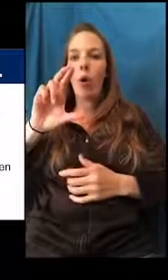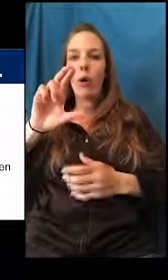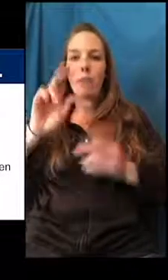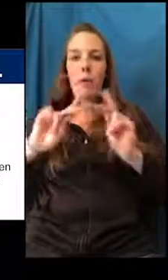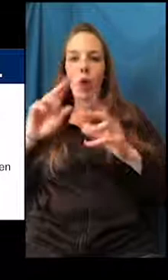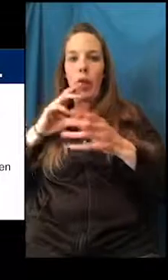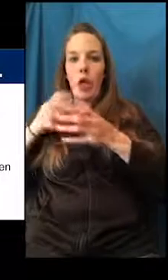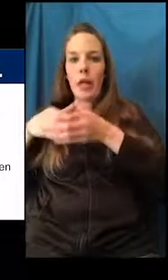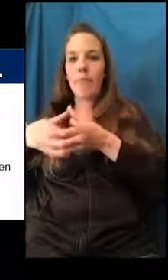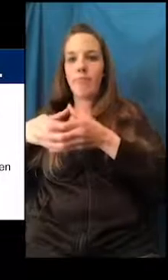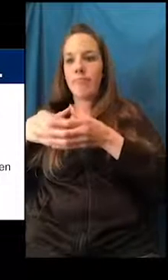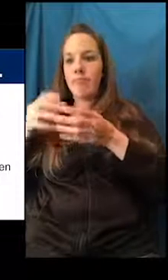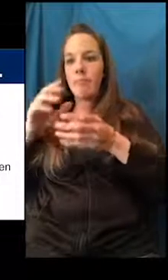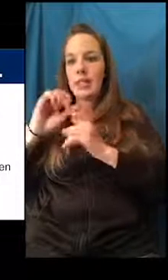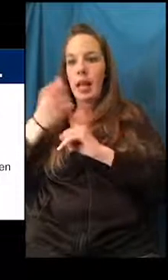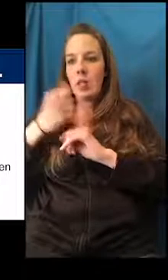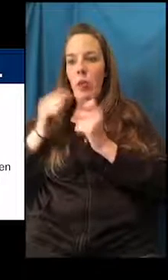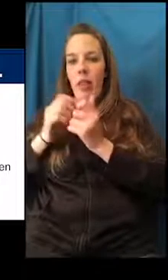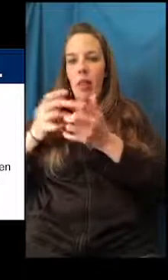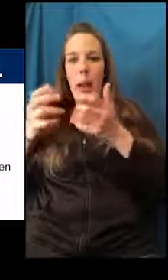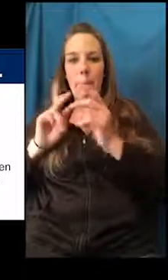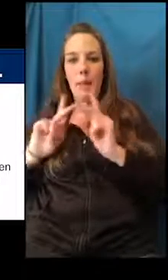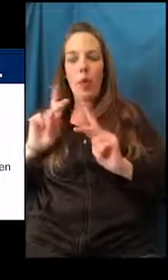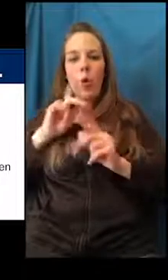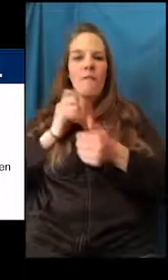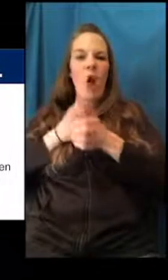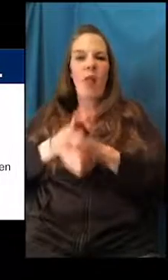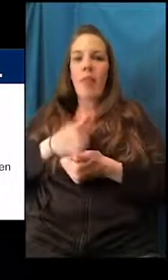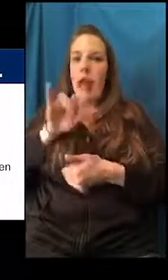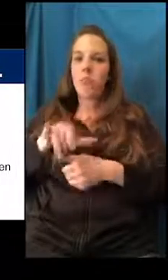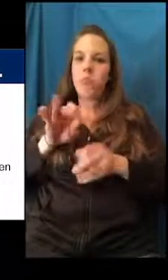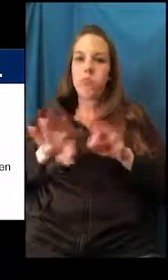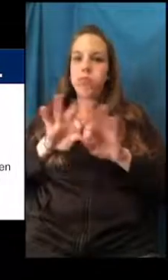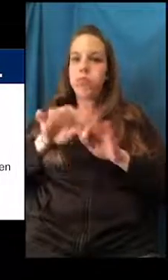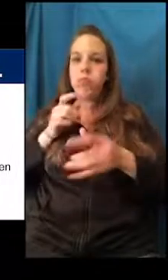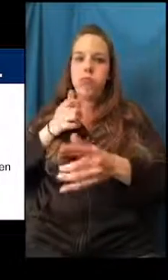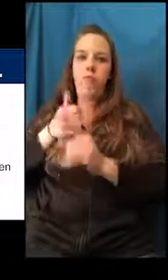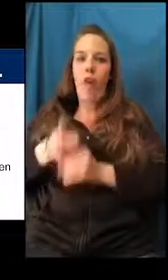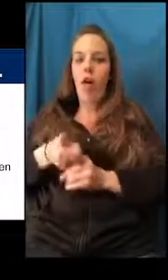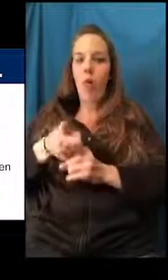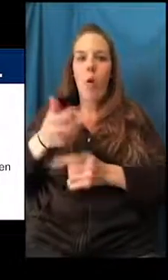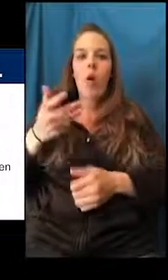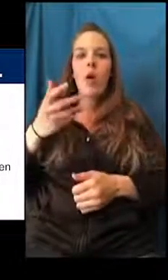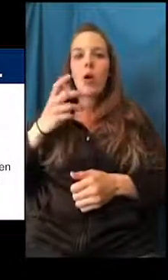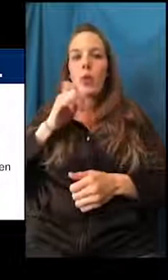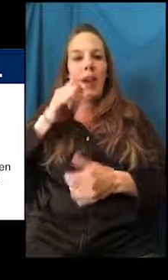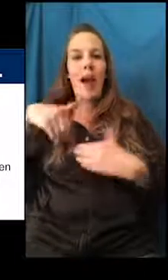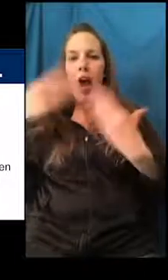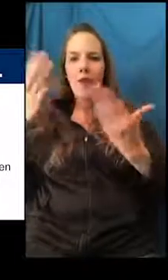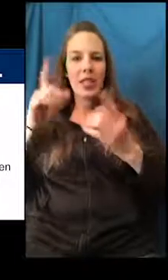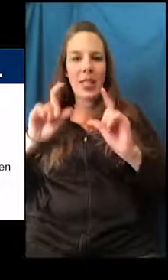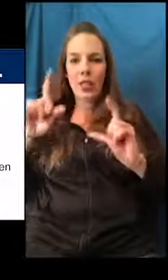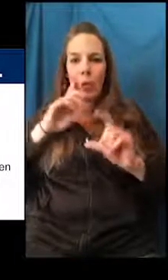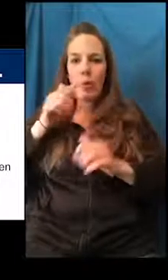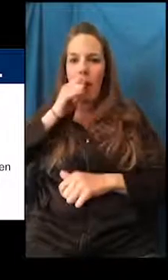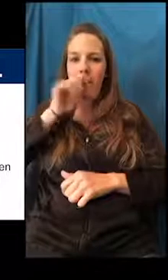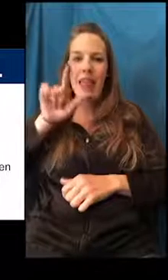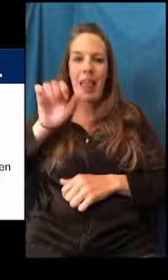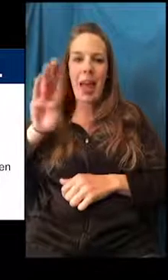We're pretty much following that to the T, and we're not offering testing through private labs either. So